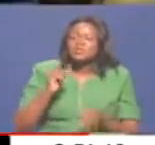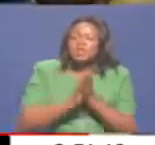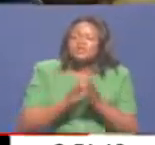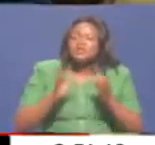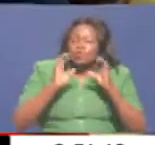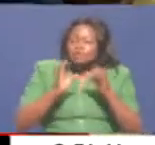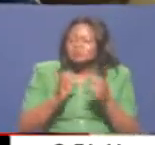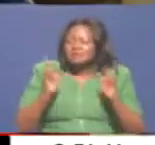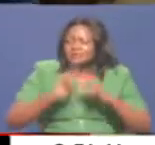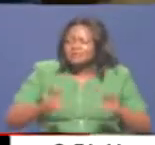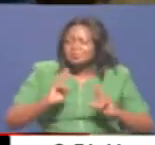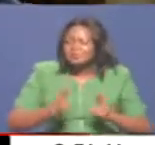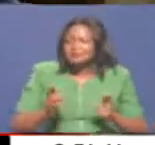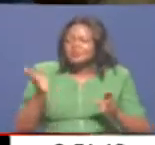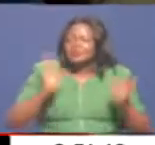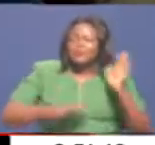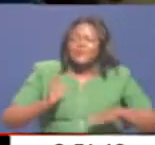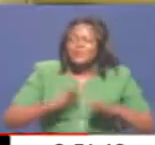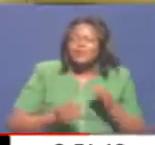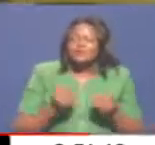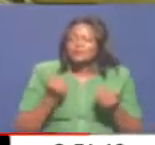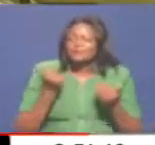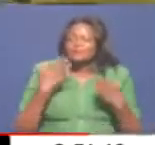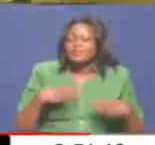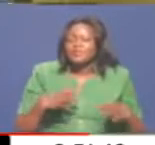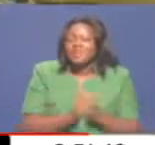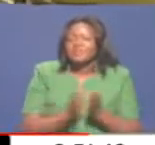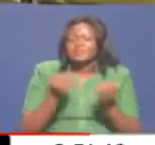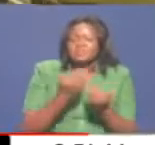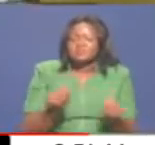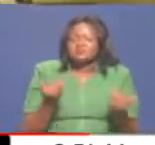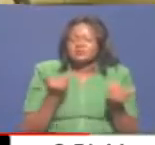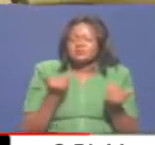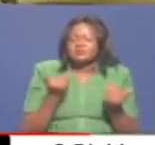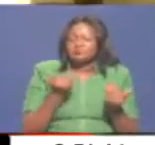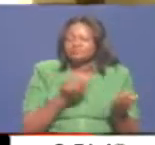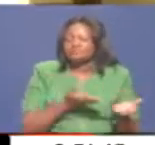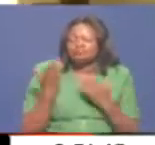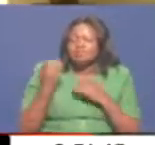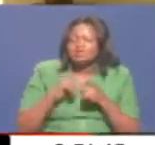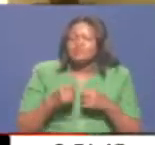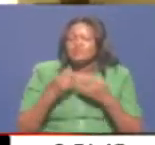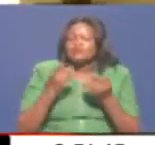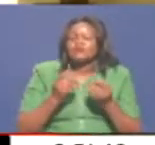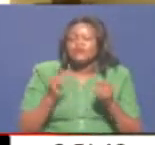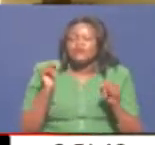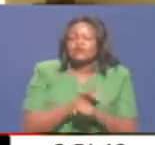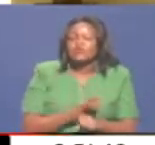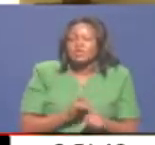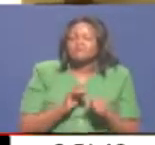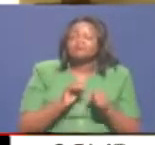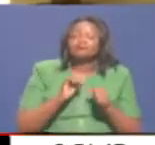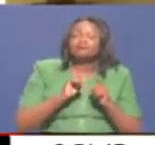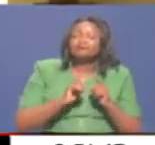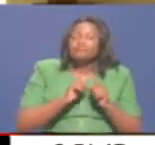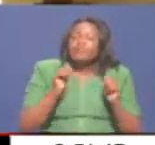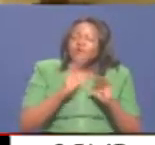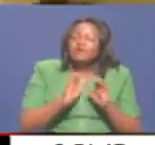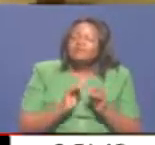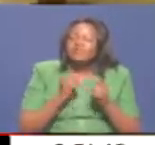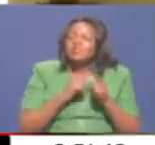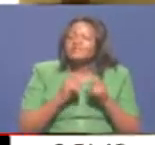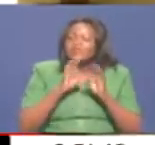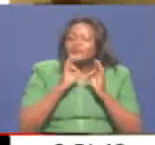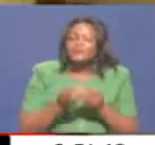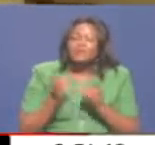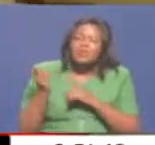resumption of passenger and cargo services that will offer Wi-Fi and fully fledged kitchens. Here we have a bunk bed. If you're a family, you can come